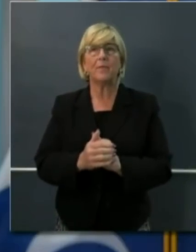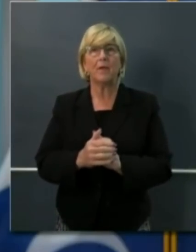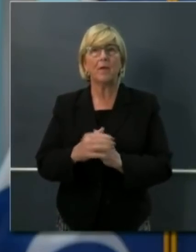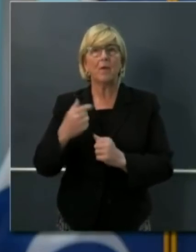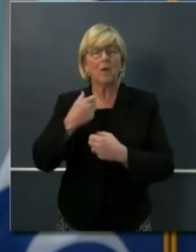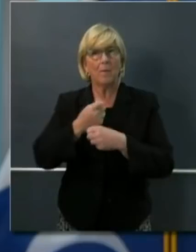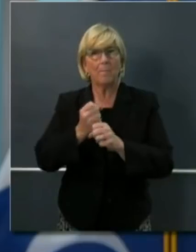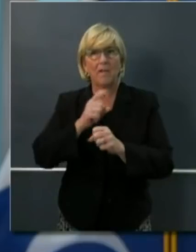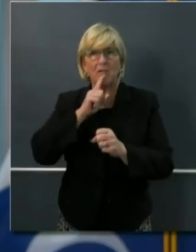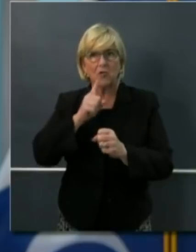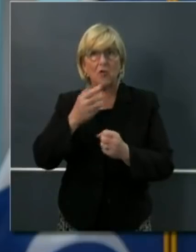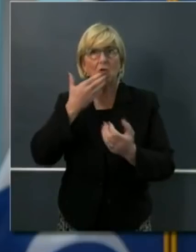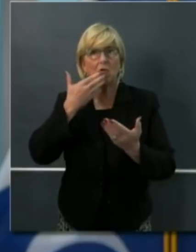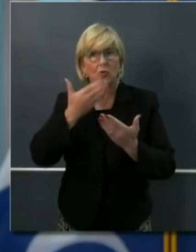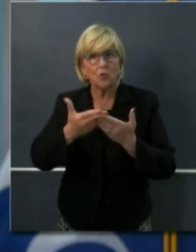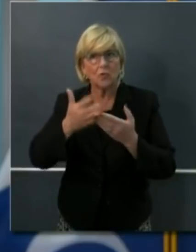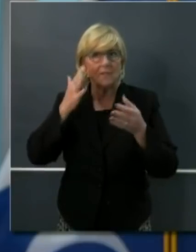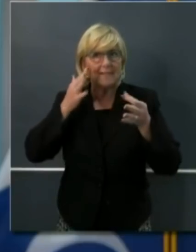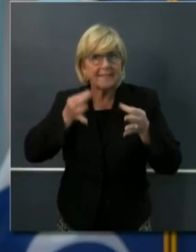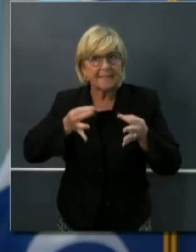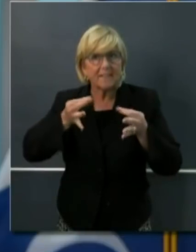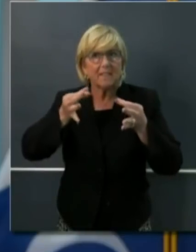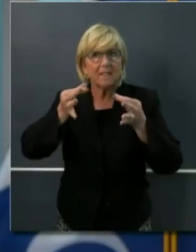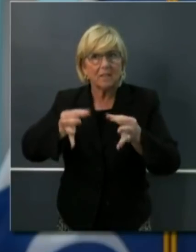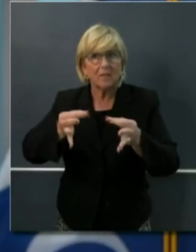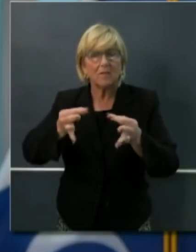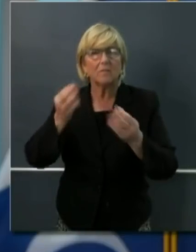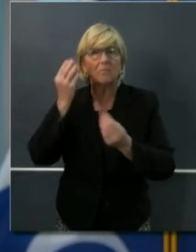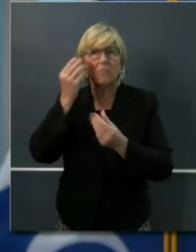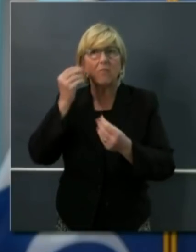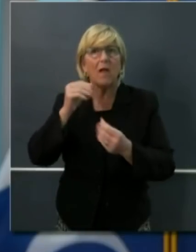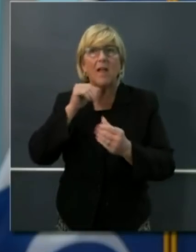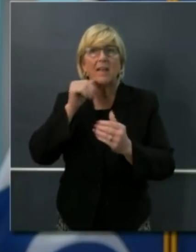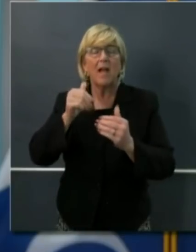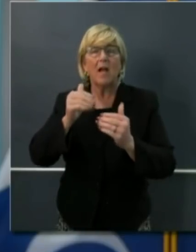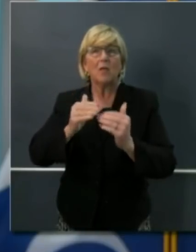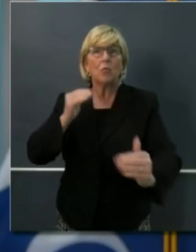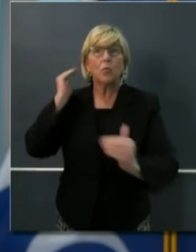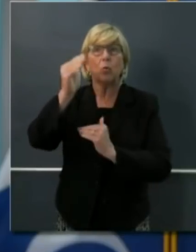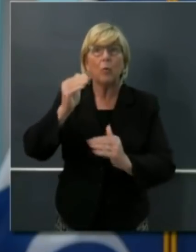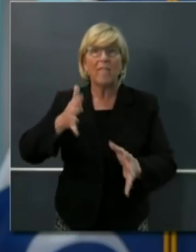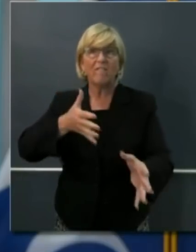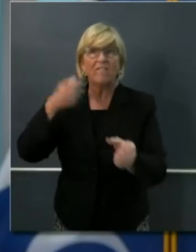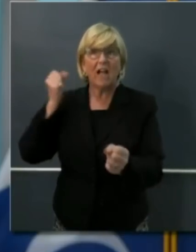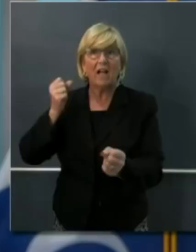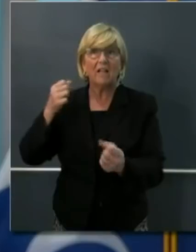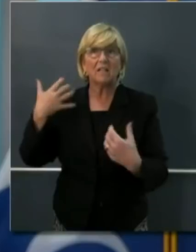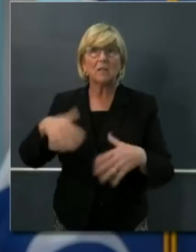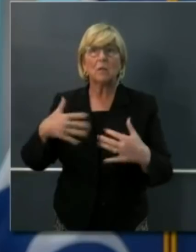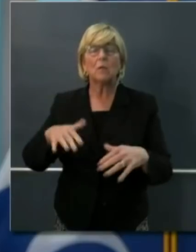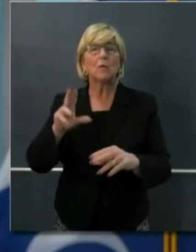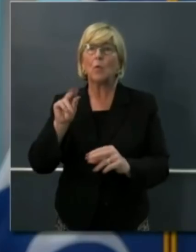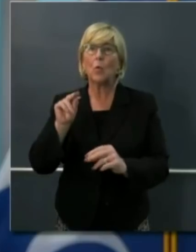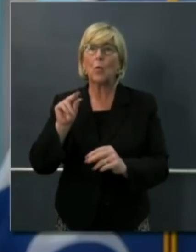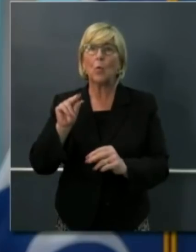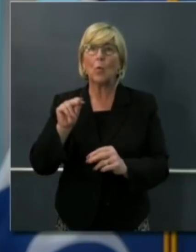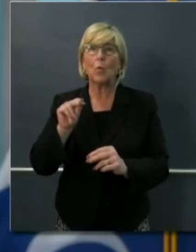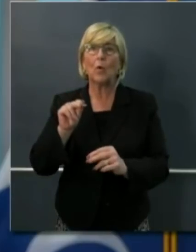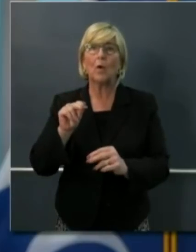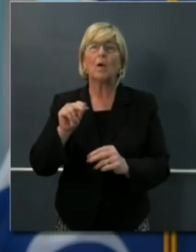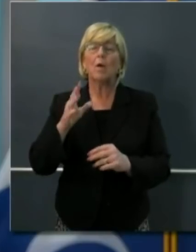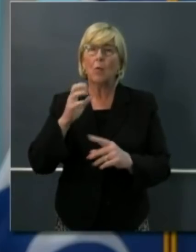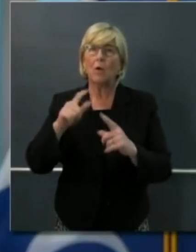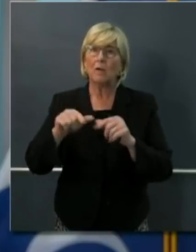and judicious about how we do that. We will not overload the system at peril of not being able